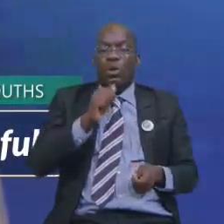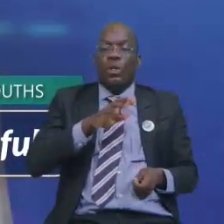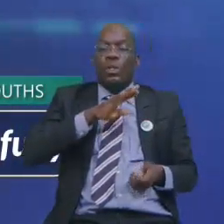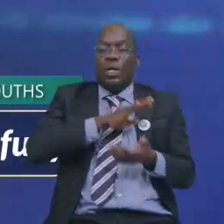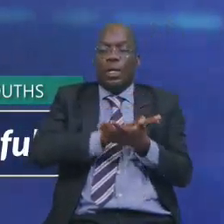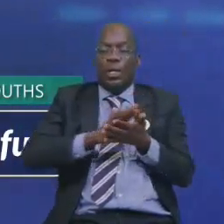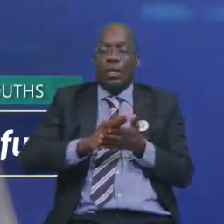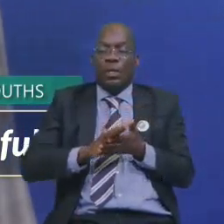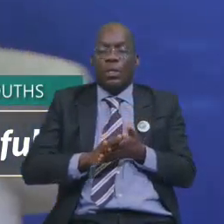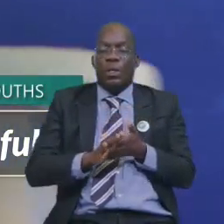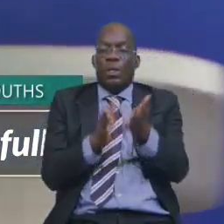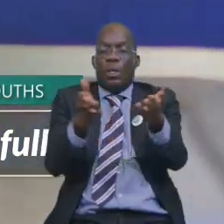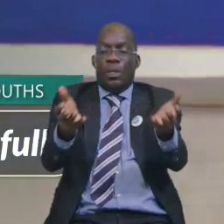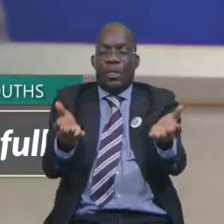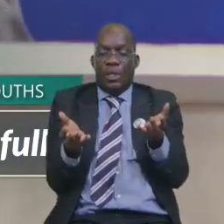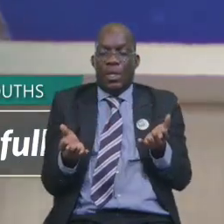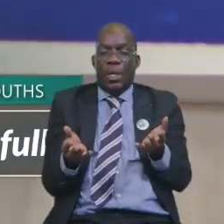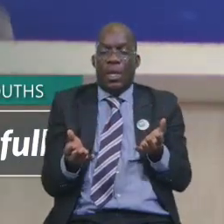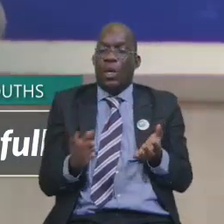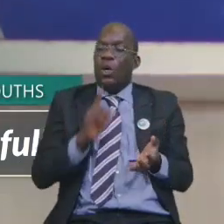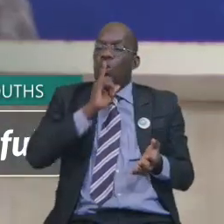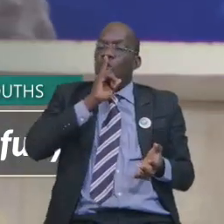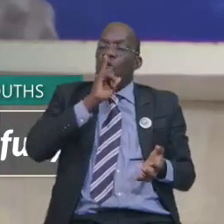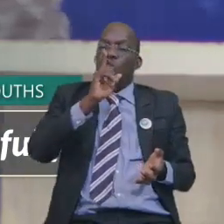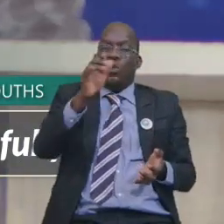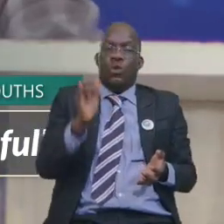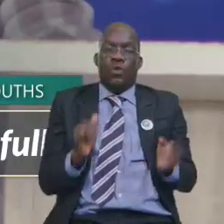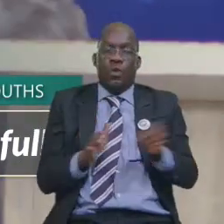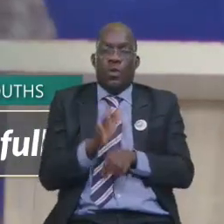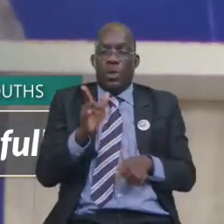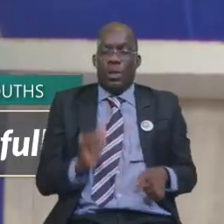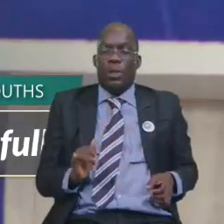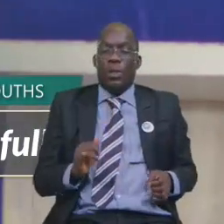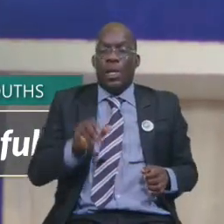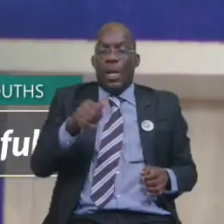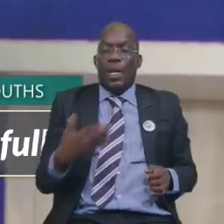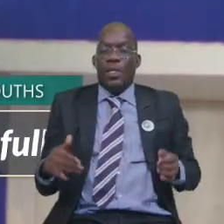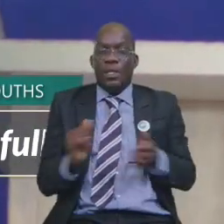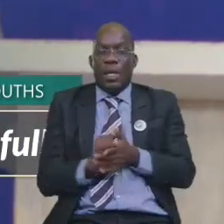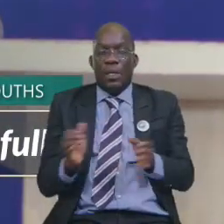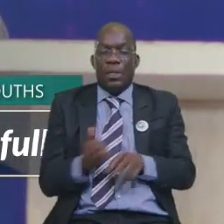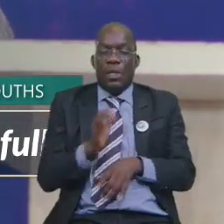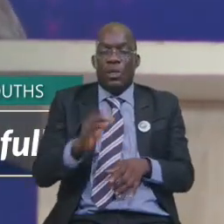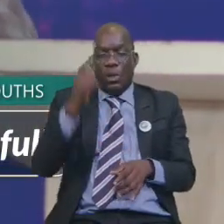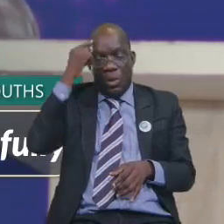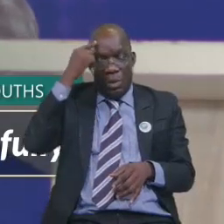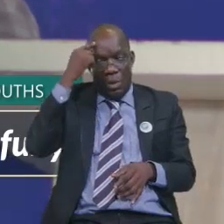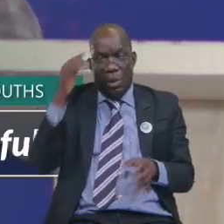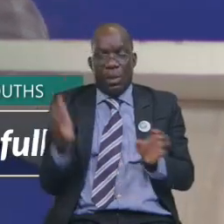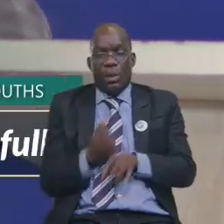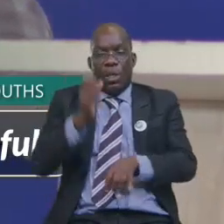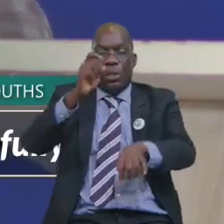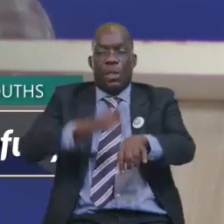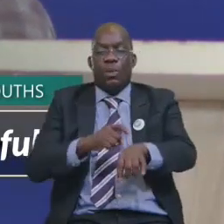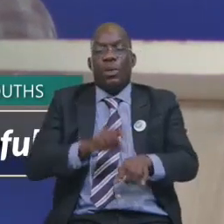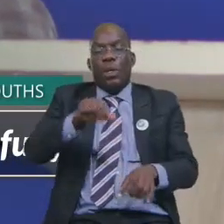sensuality truthfully. They take time. Anything that takes your thought takes time.